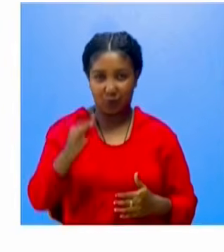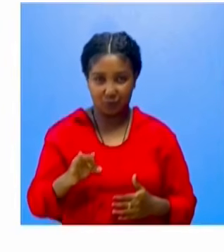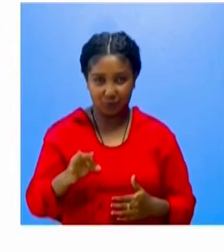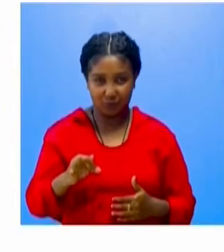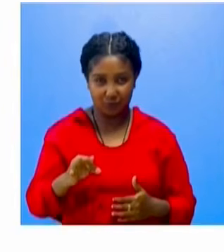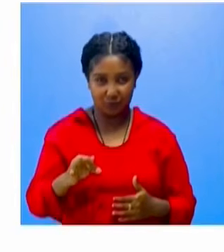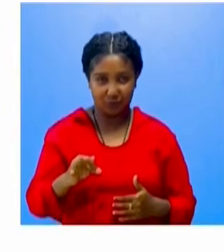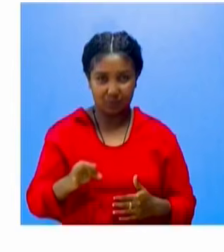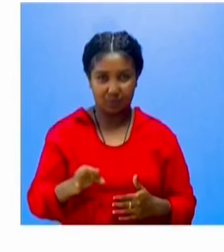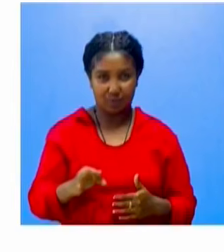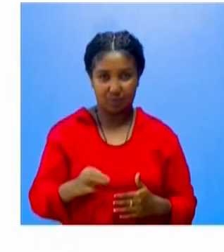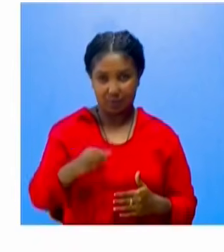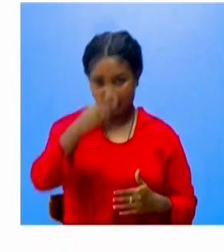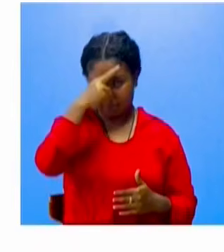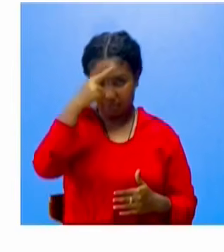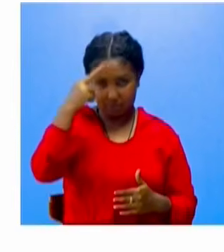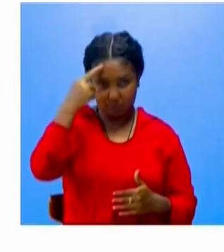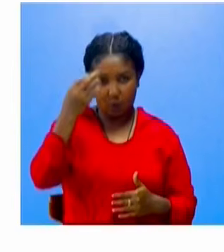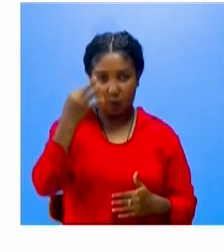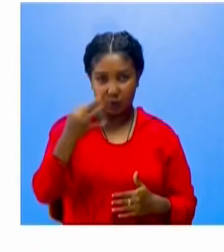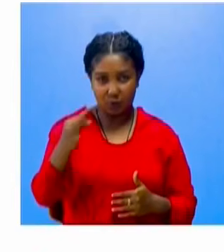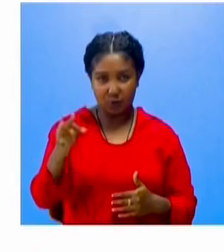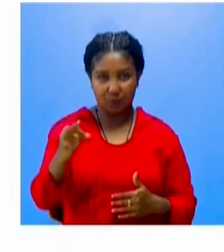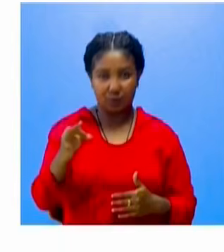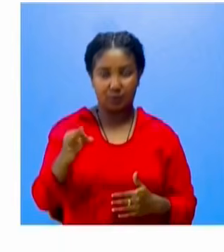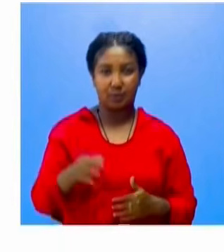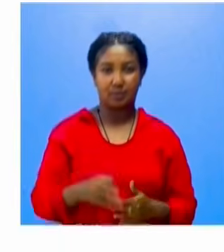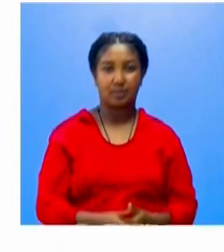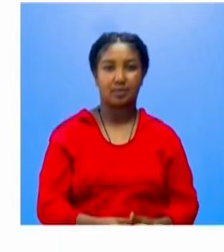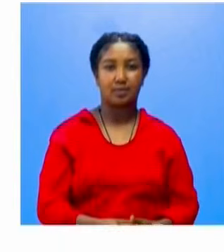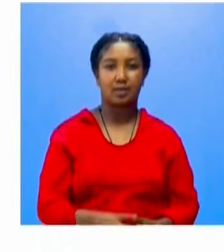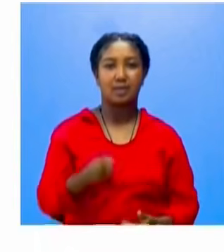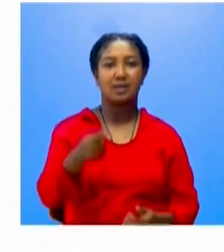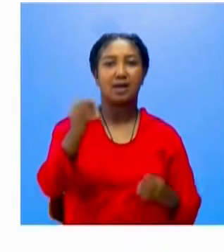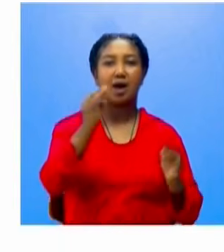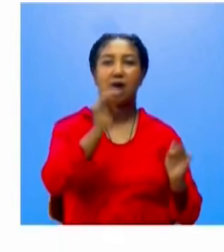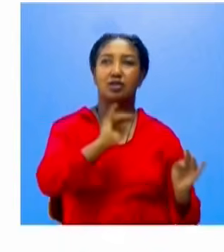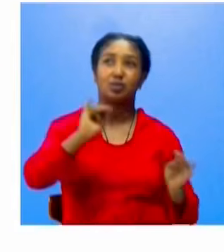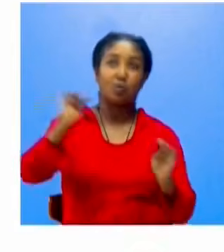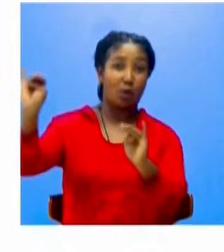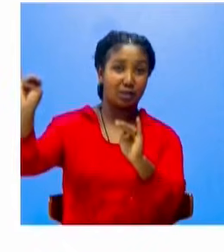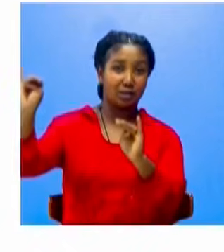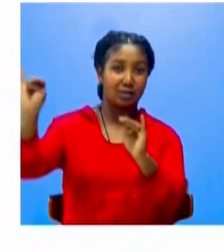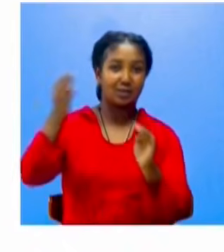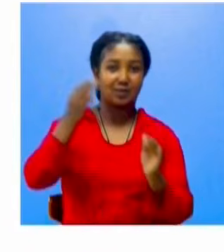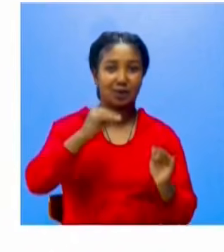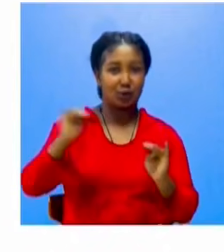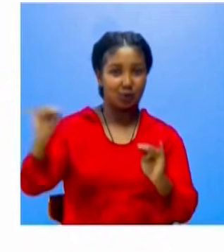the smoke.